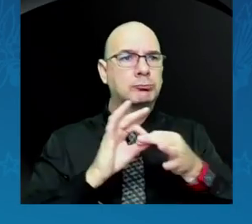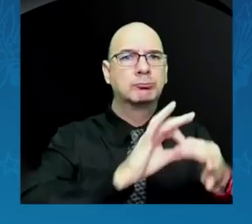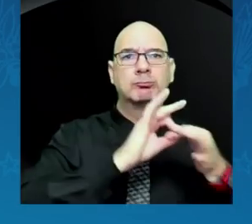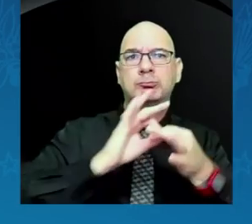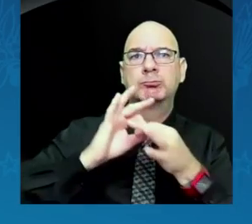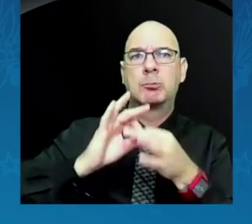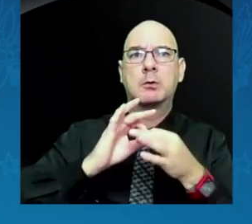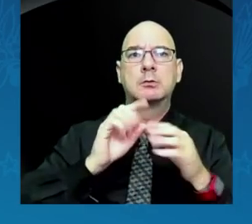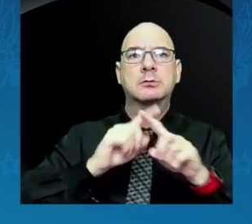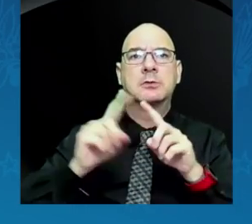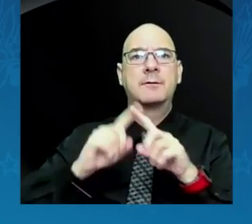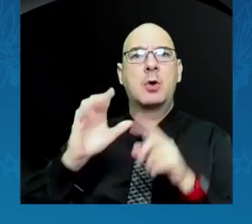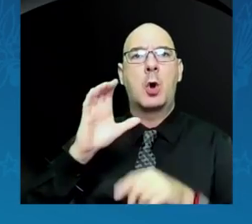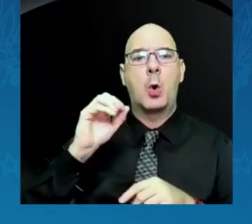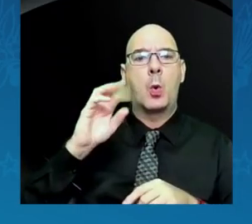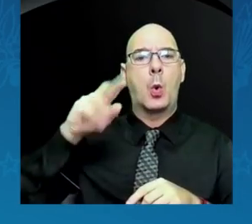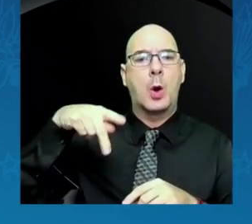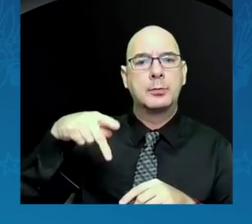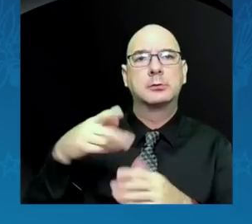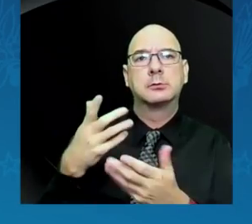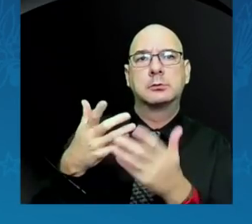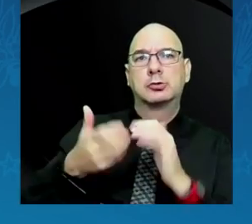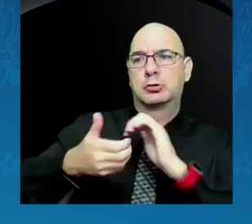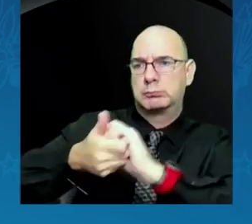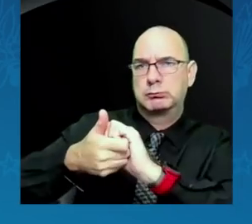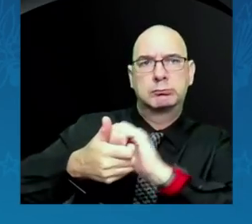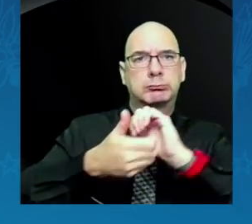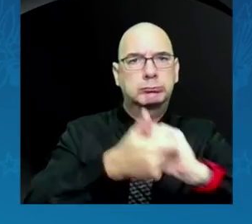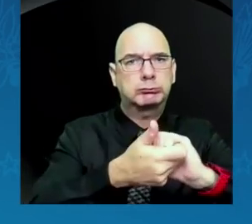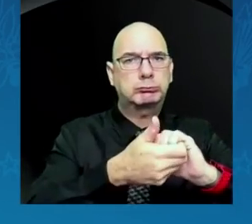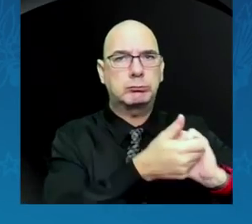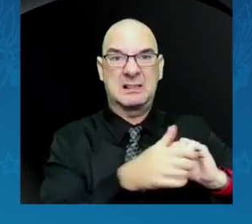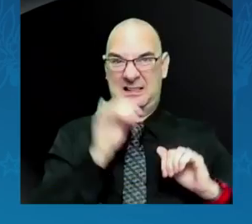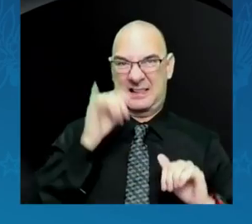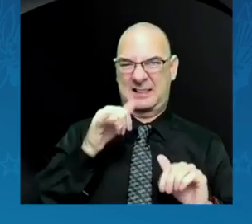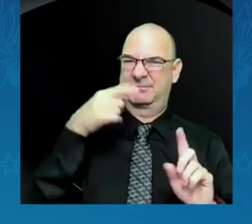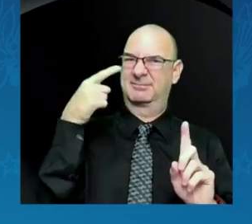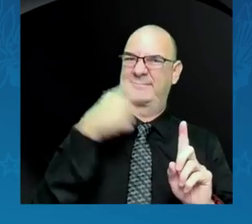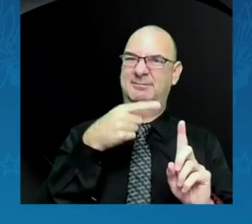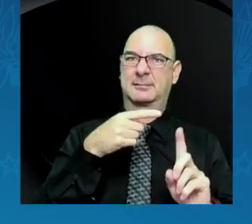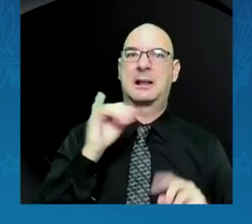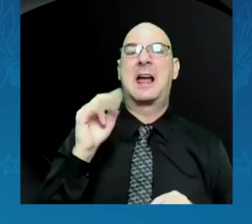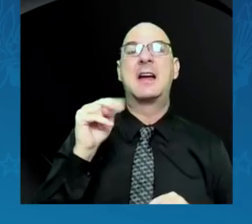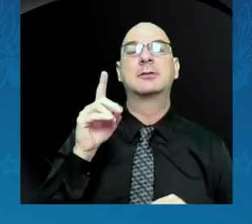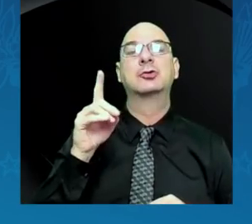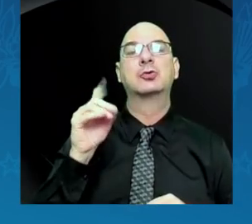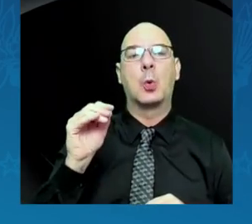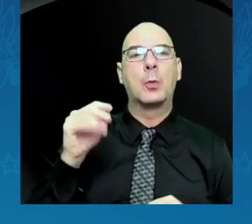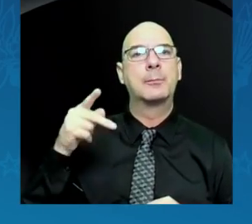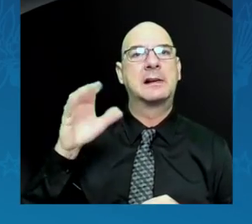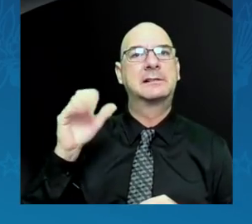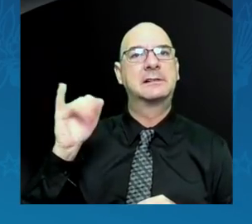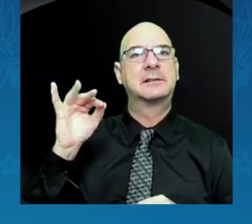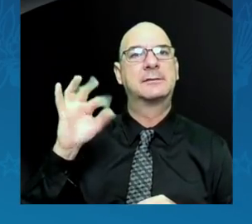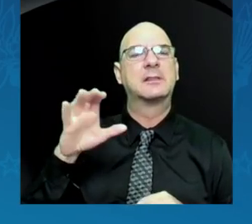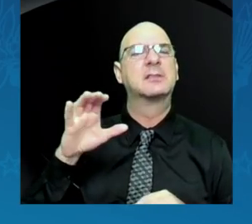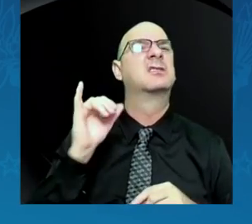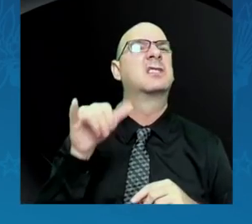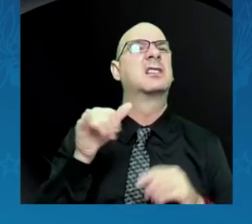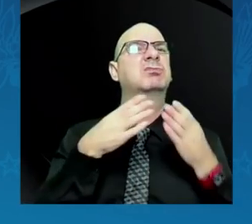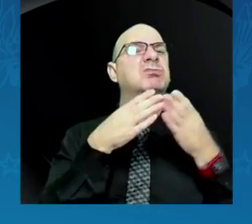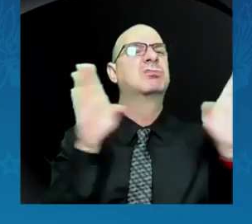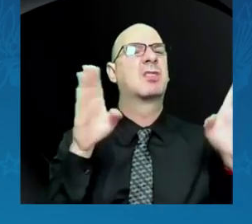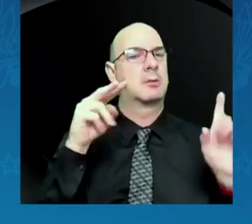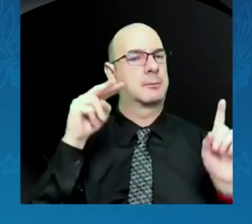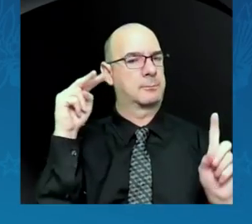as it relates to the Indo-Pacific, but also as it relates to a general perspective on an issue that is challenging, and I will speak for the